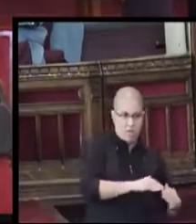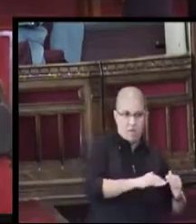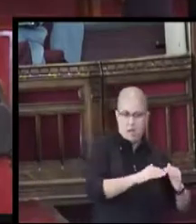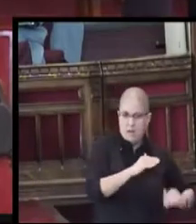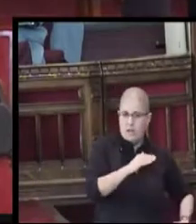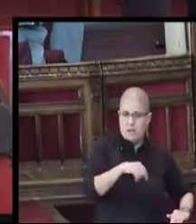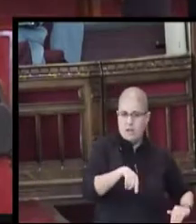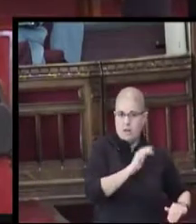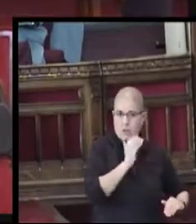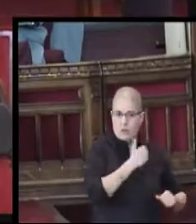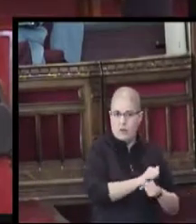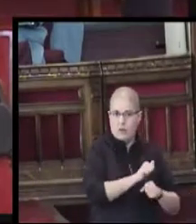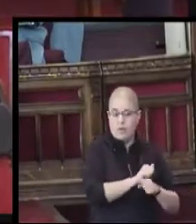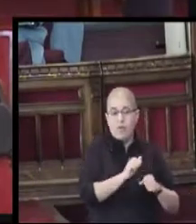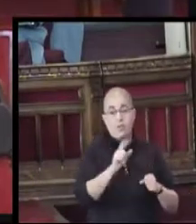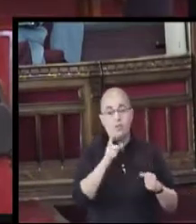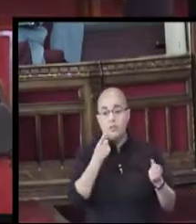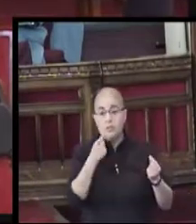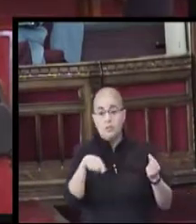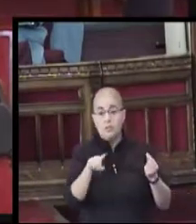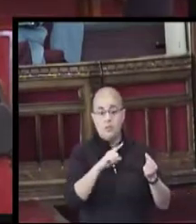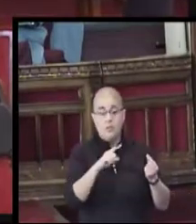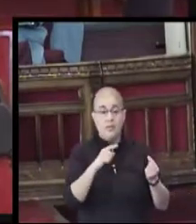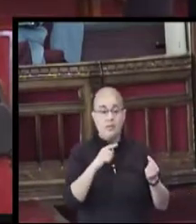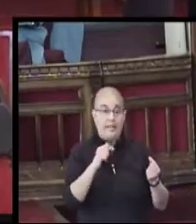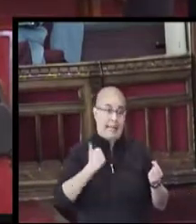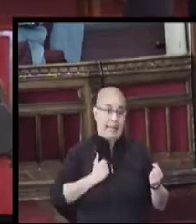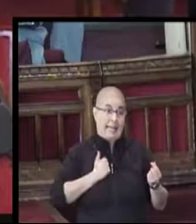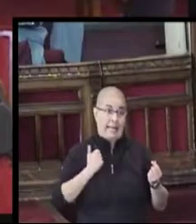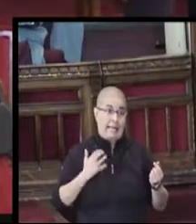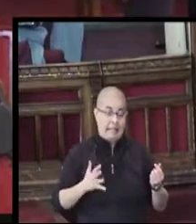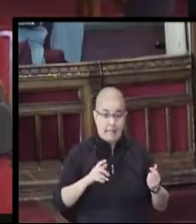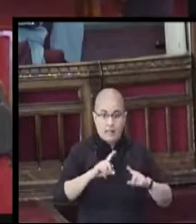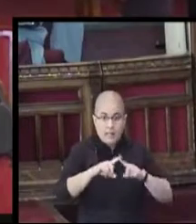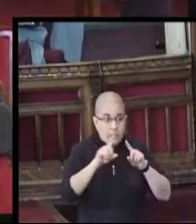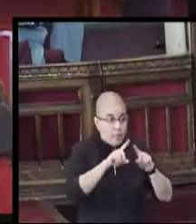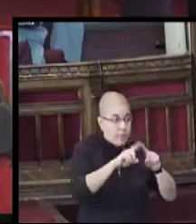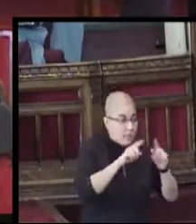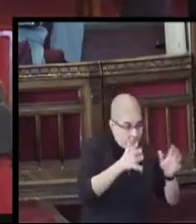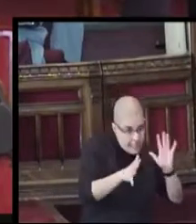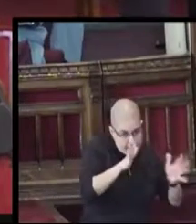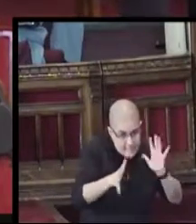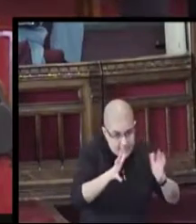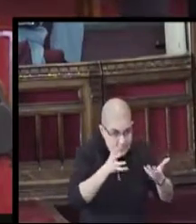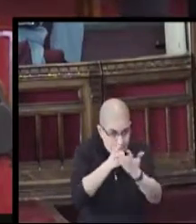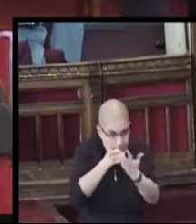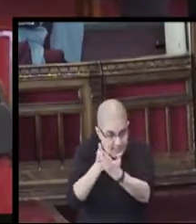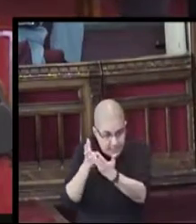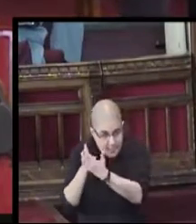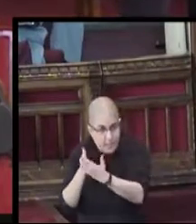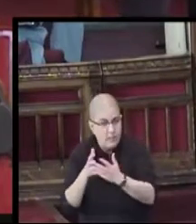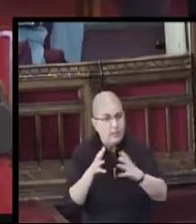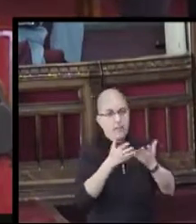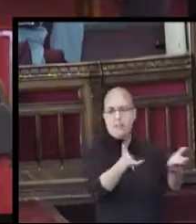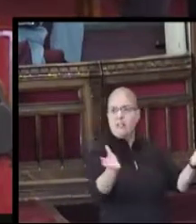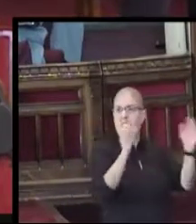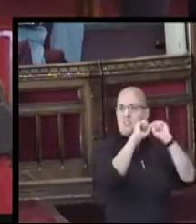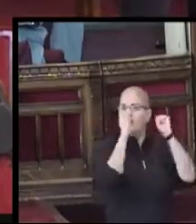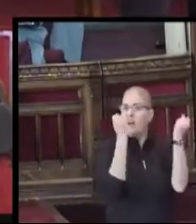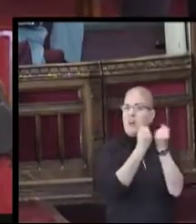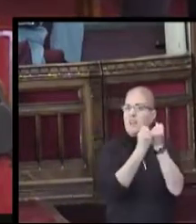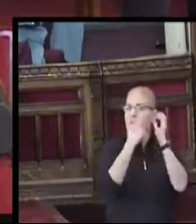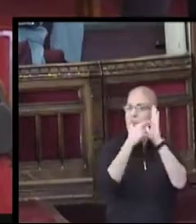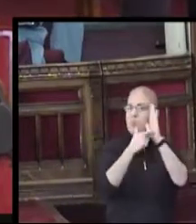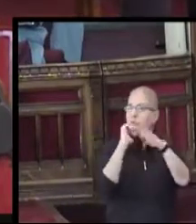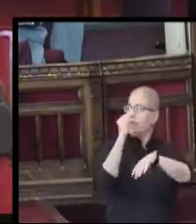and trying to do the Canadian thing, which is to accommodate people and their differences as much as possible. Society has rules, and part of